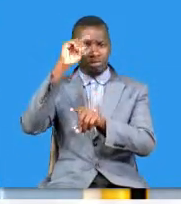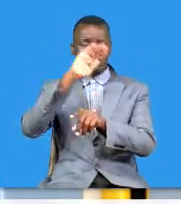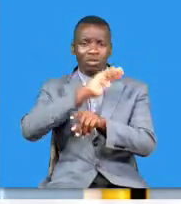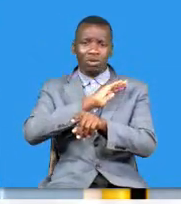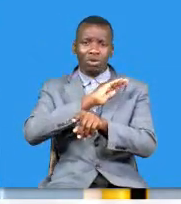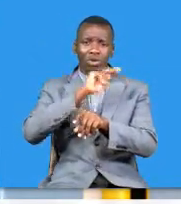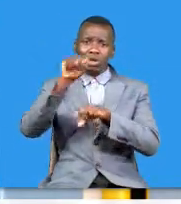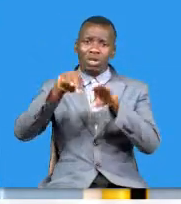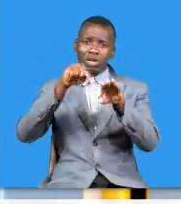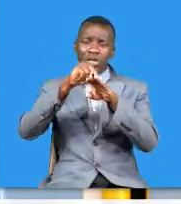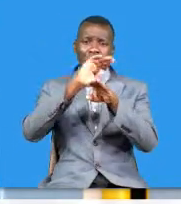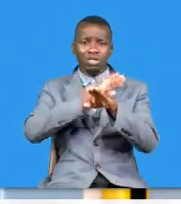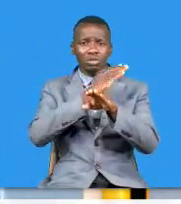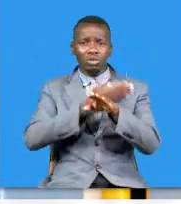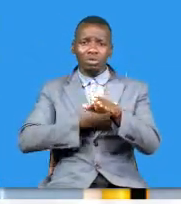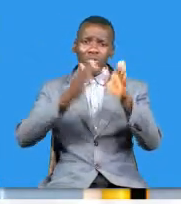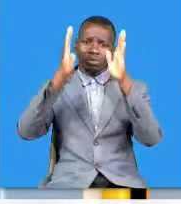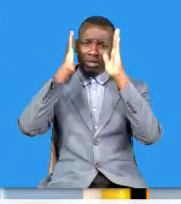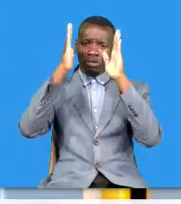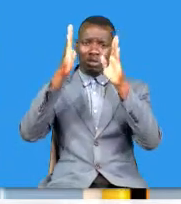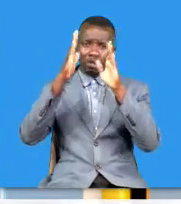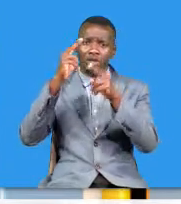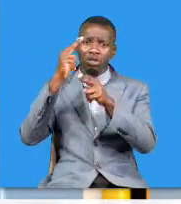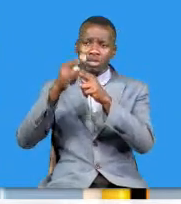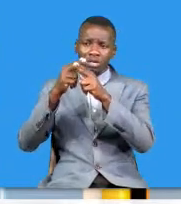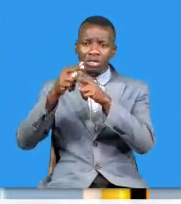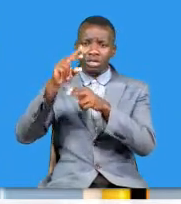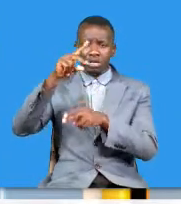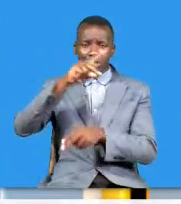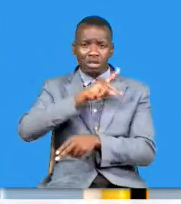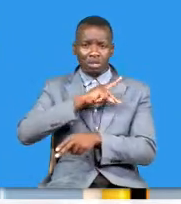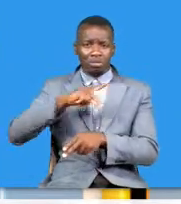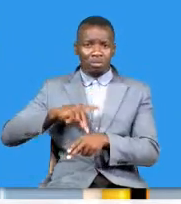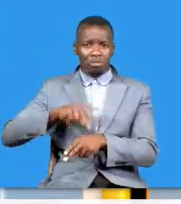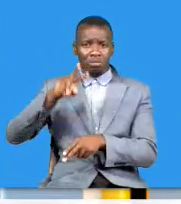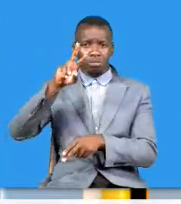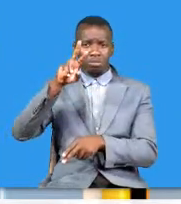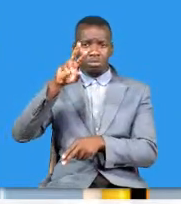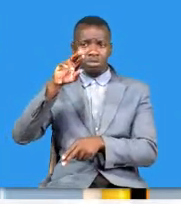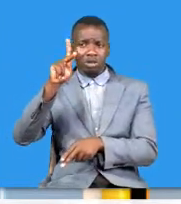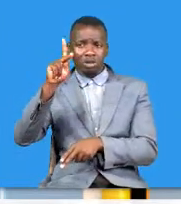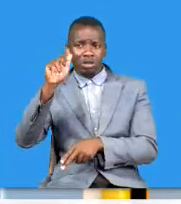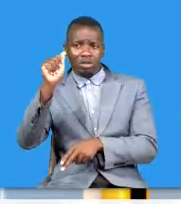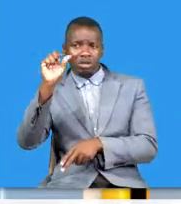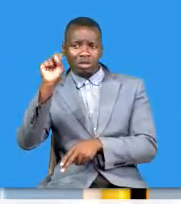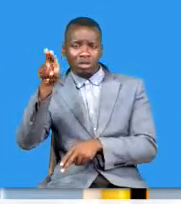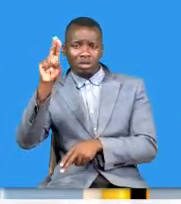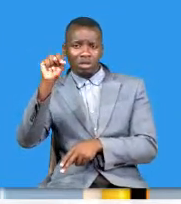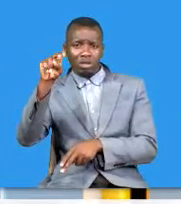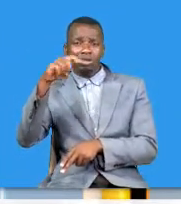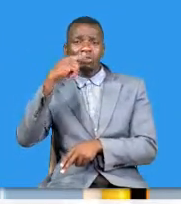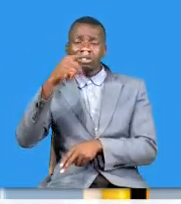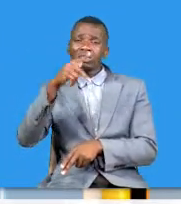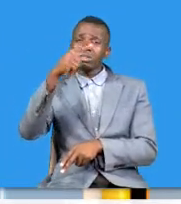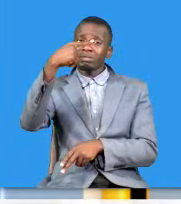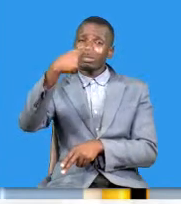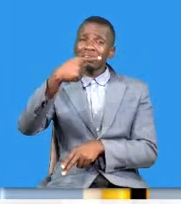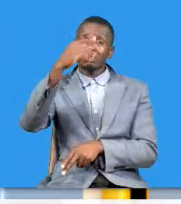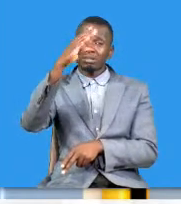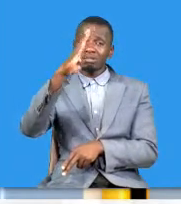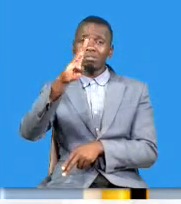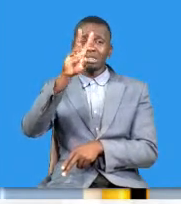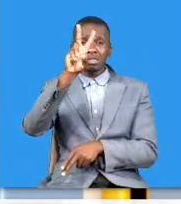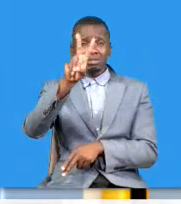Parliamentary Caucus, Princess Kasune, has described the increase in gender-based violence in the country as a